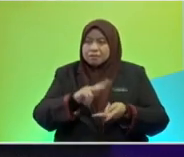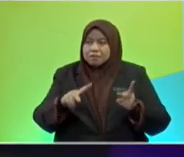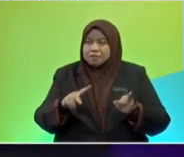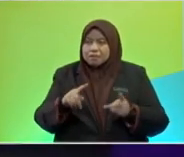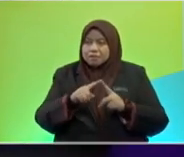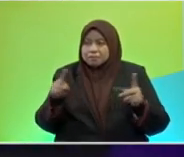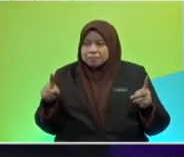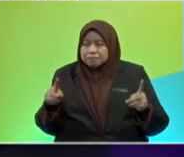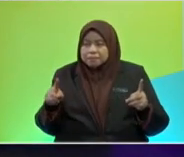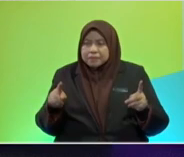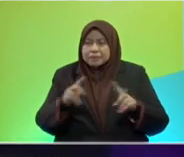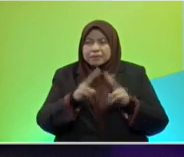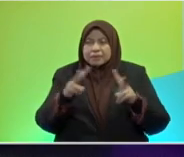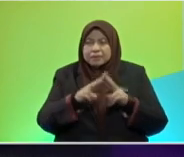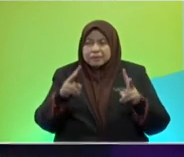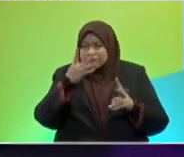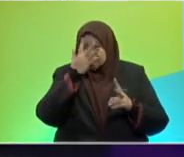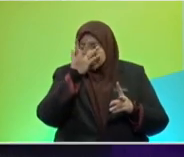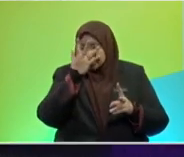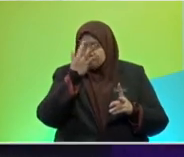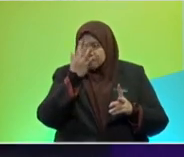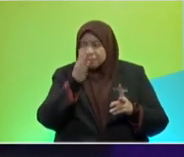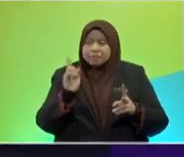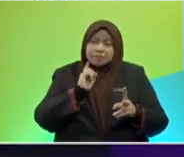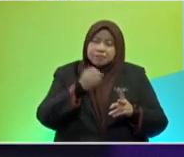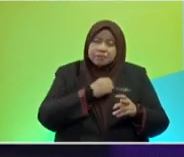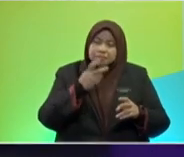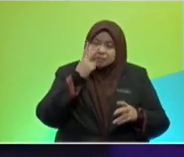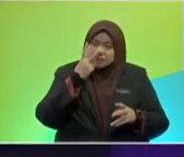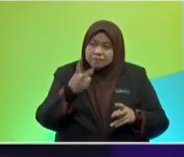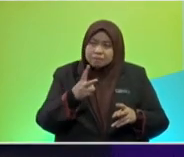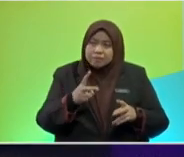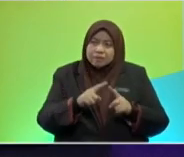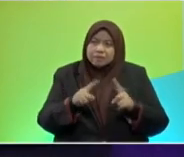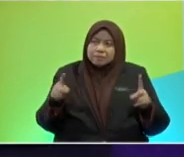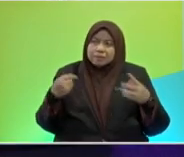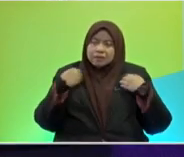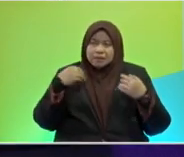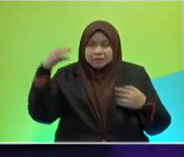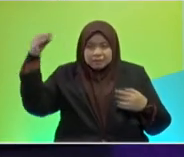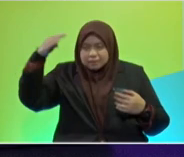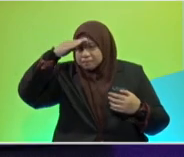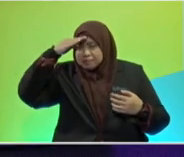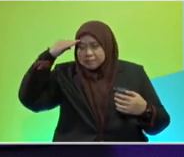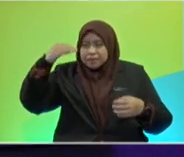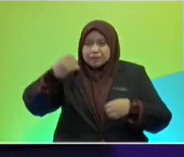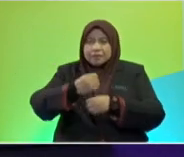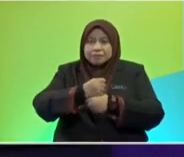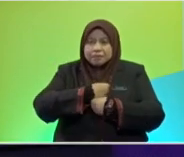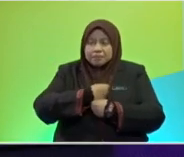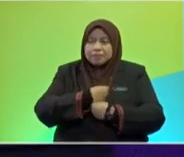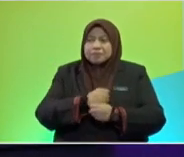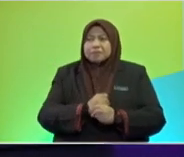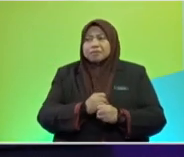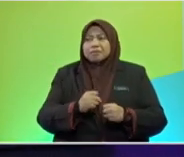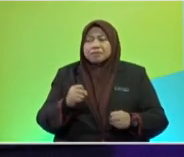Ah. Even though, we can see through it, mm-hmm. but there is still some sort of a shadow that's formed, like what you just said. Yes. But I